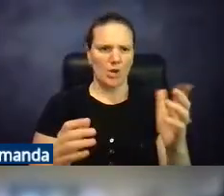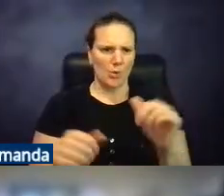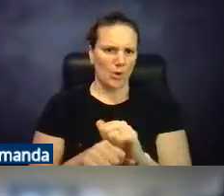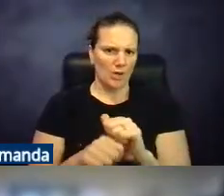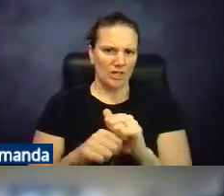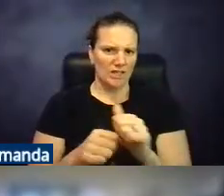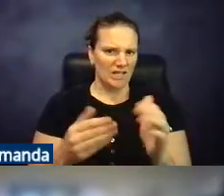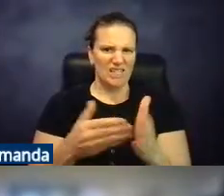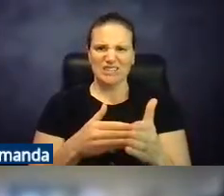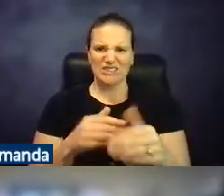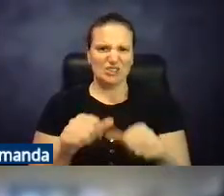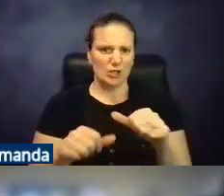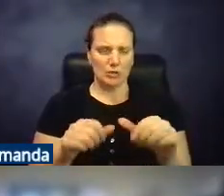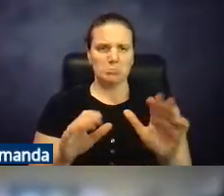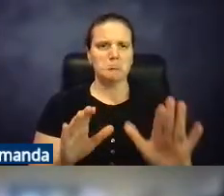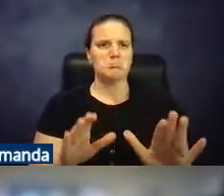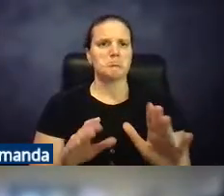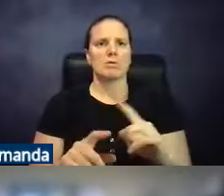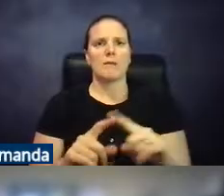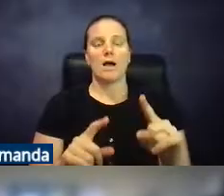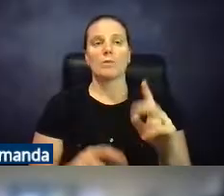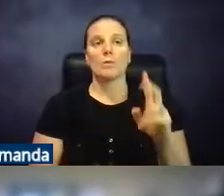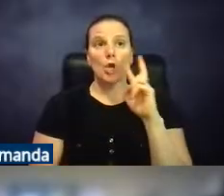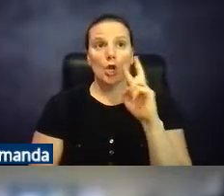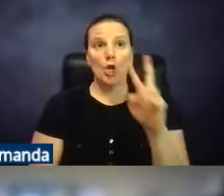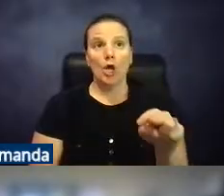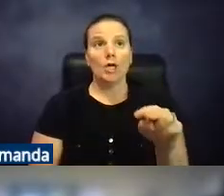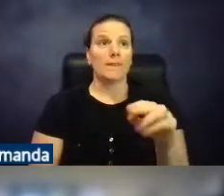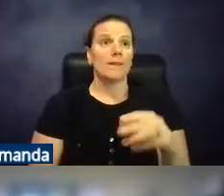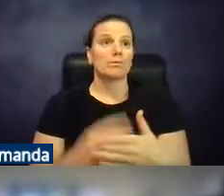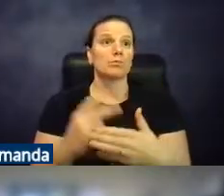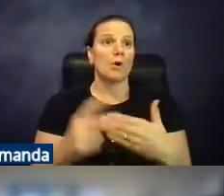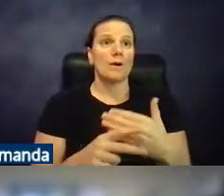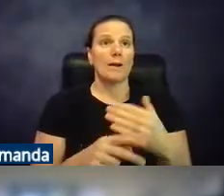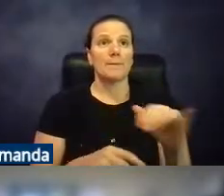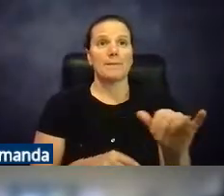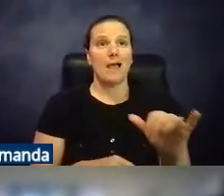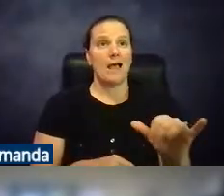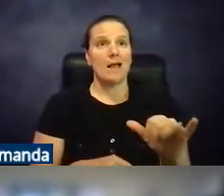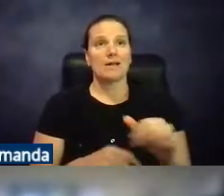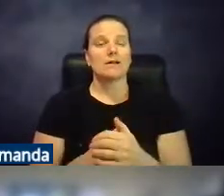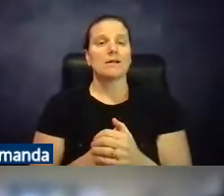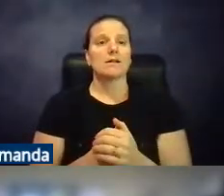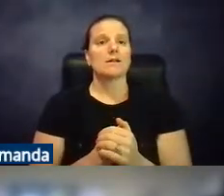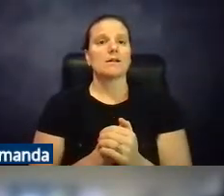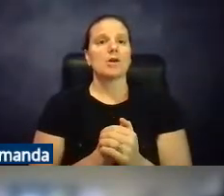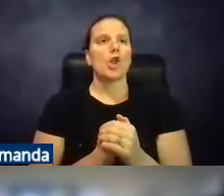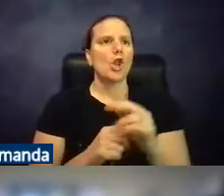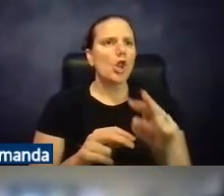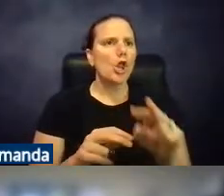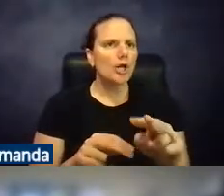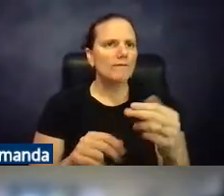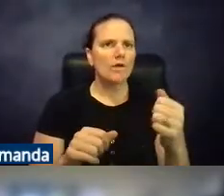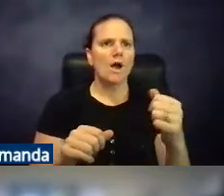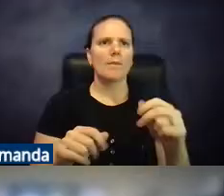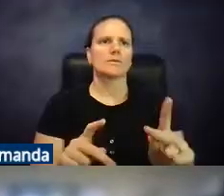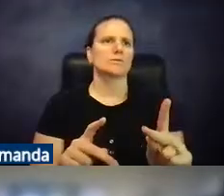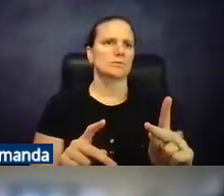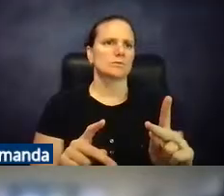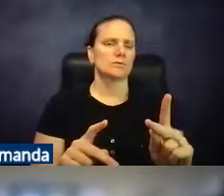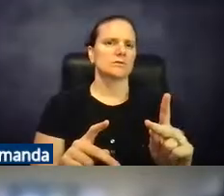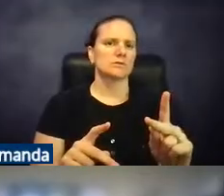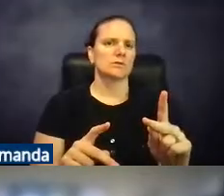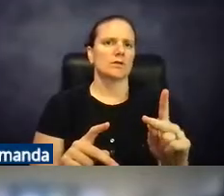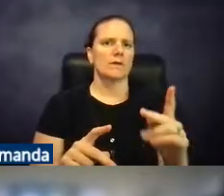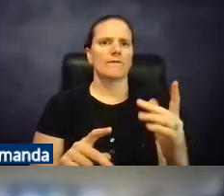for the things that we've looked at within the program, such as looking for the opportunity to maybe combine